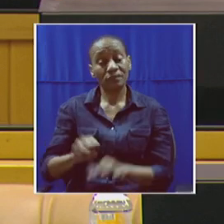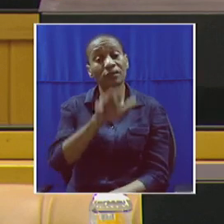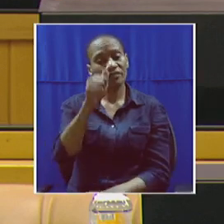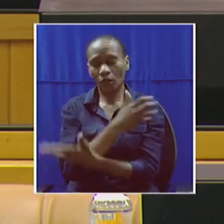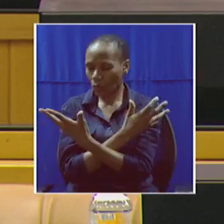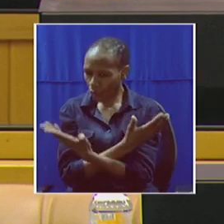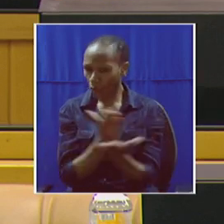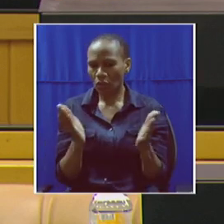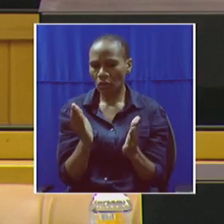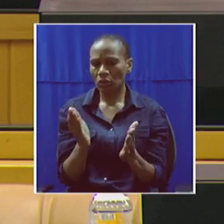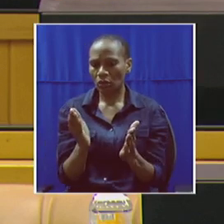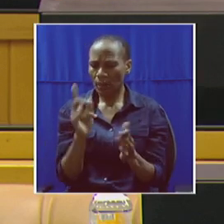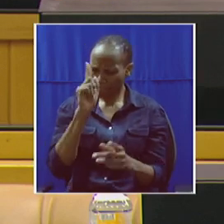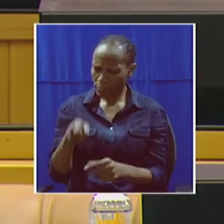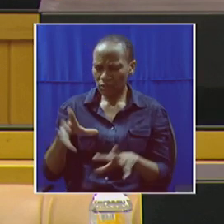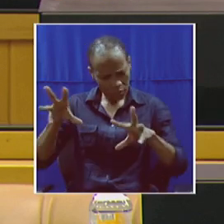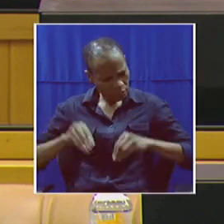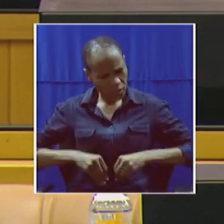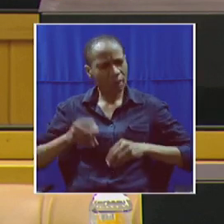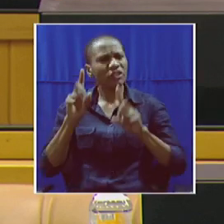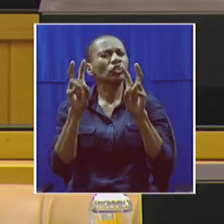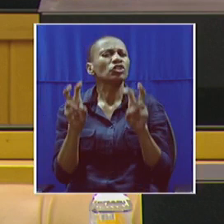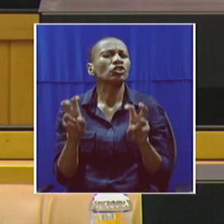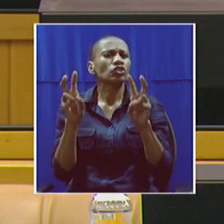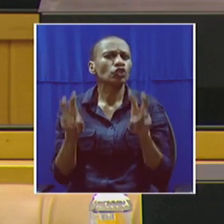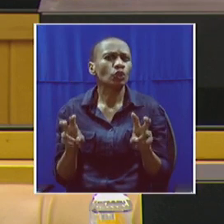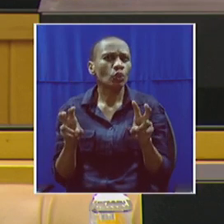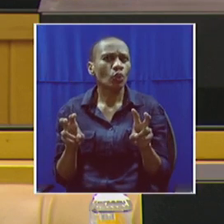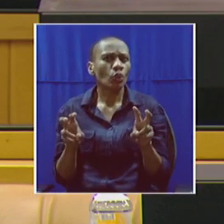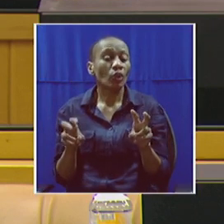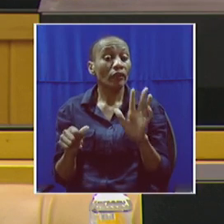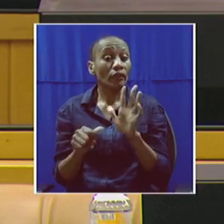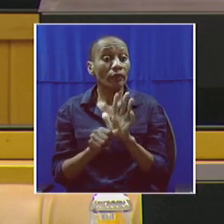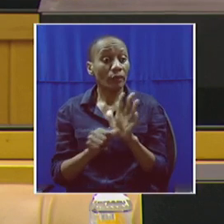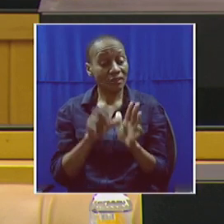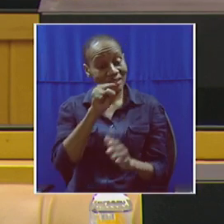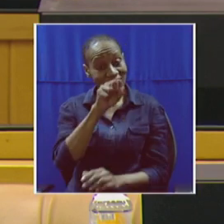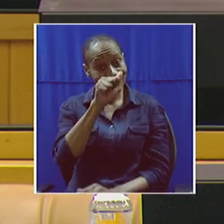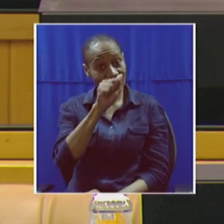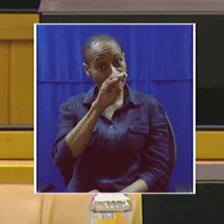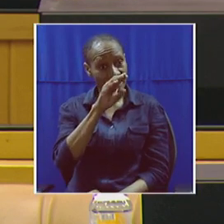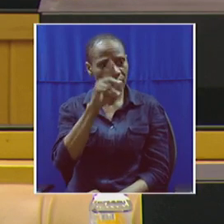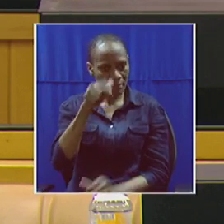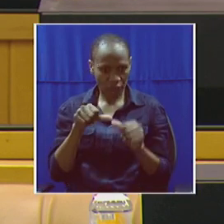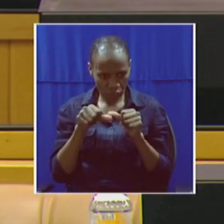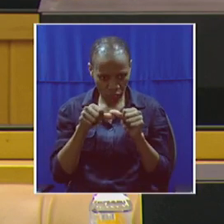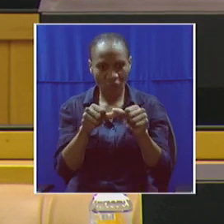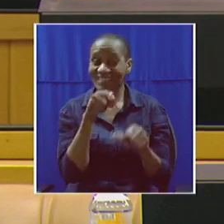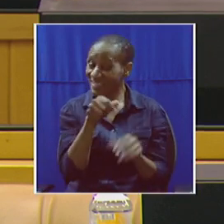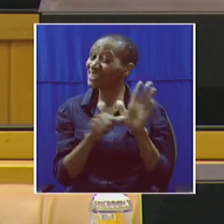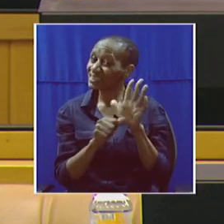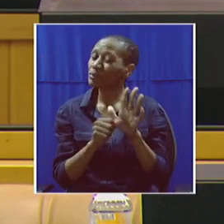also have to take the issue of the survival of the public broadcaster very seriously